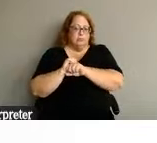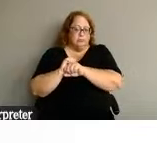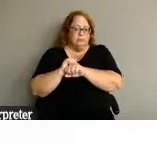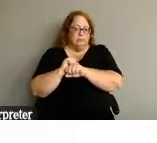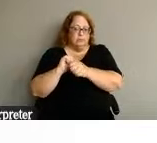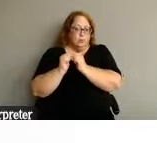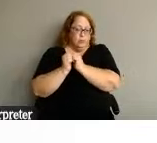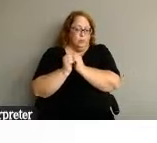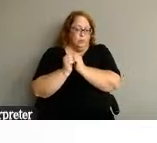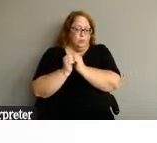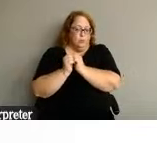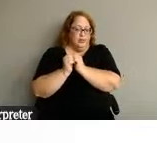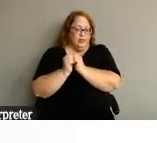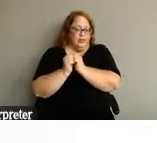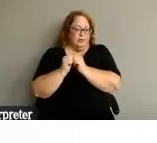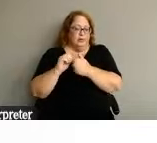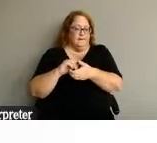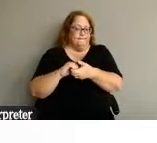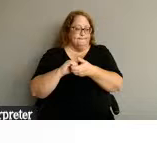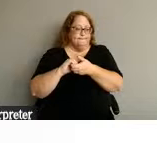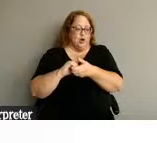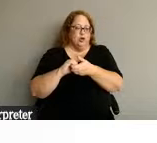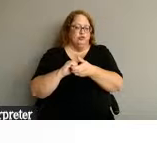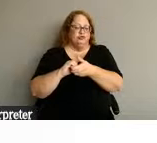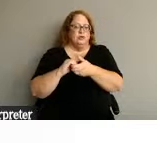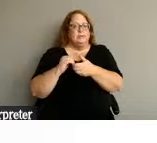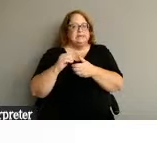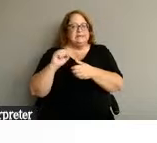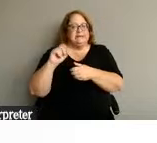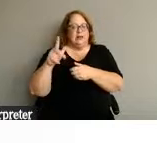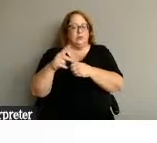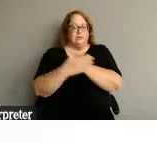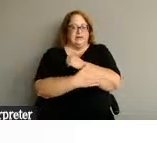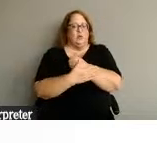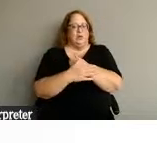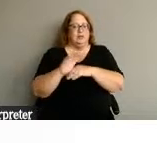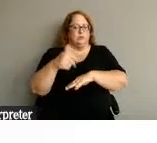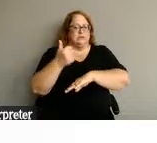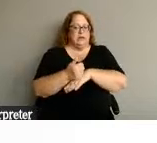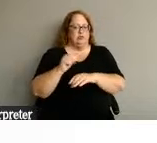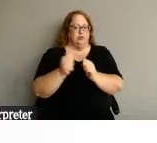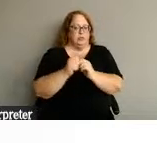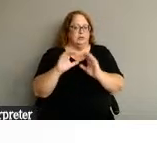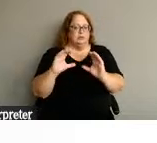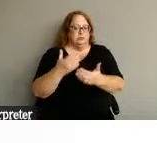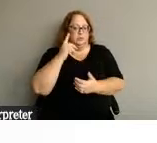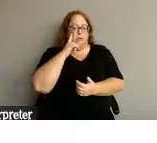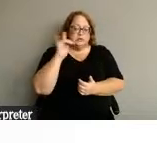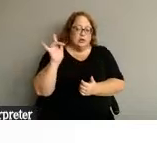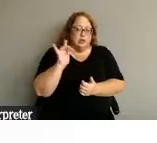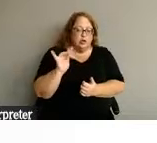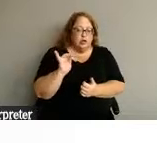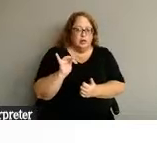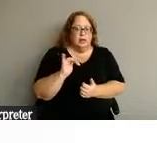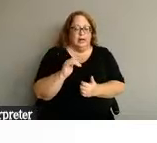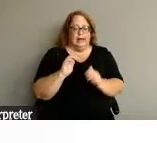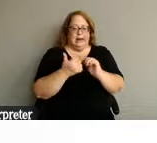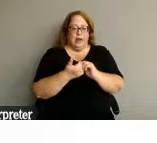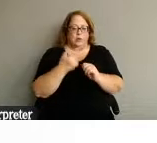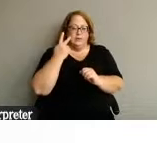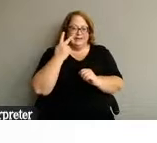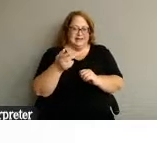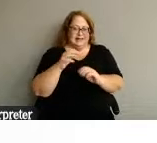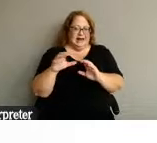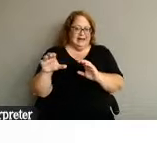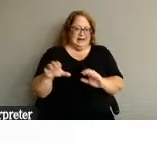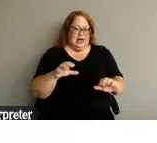across St. Louis County. And this was something that was established and created amongst this group. What does this look like, and how would we see this